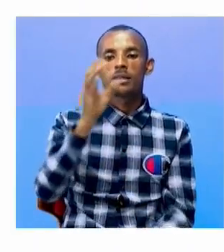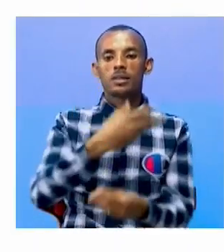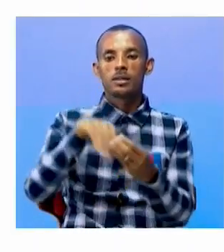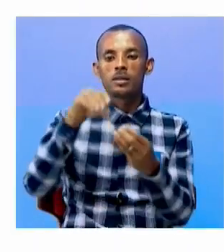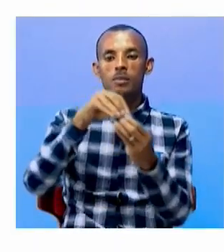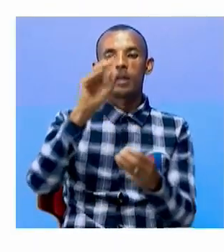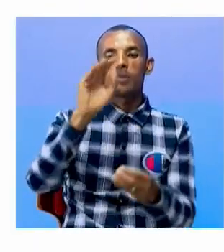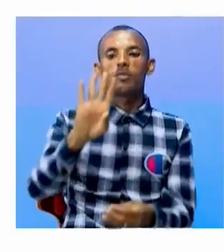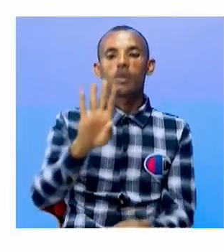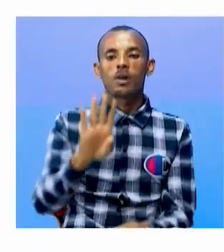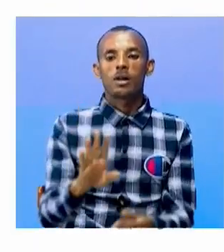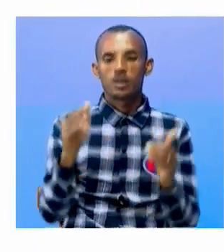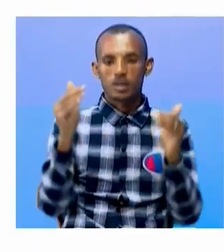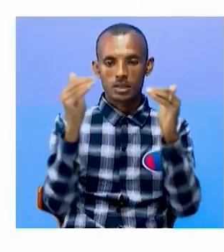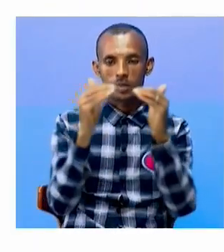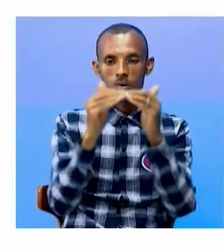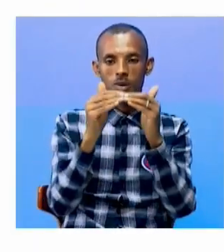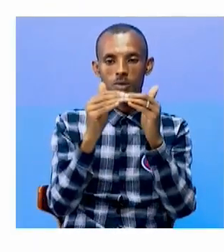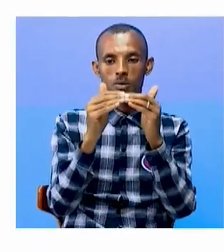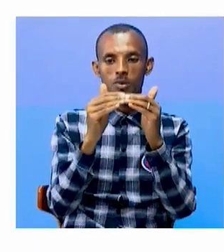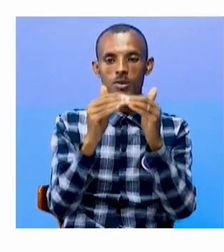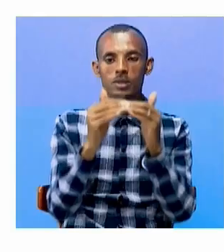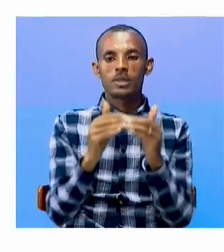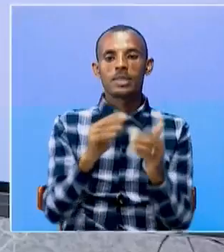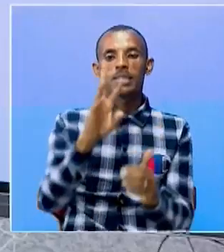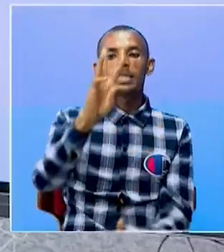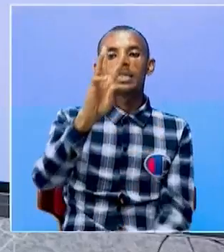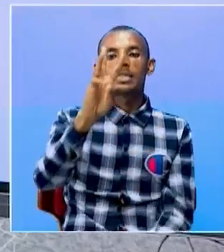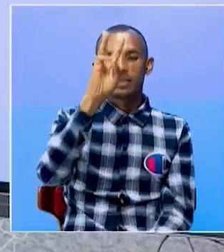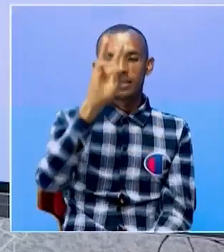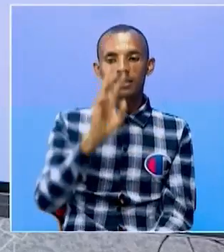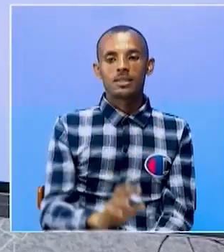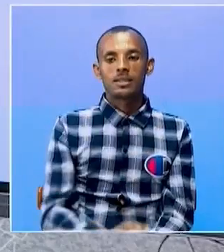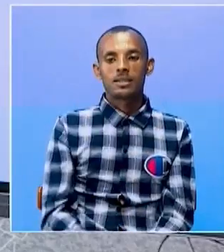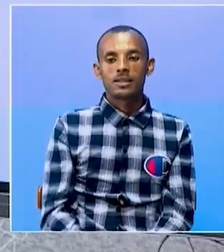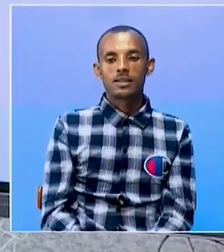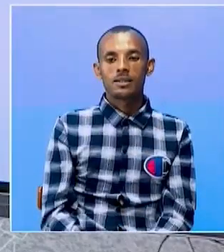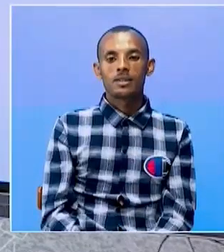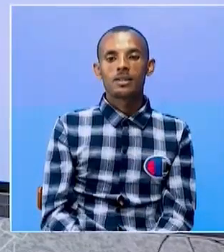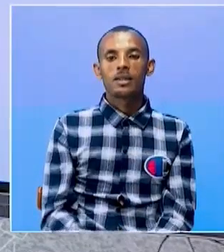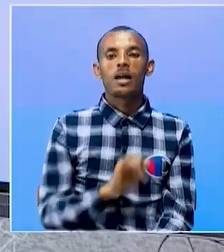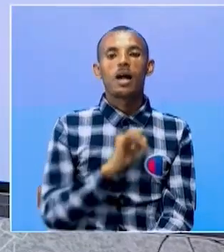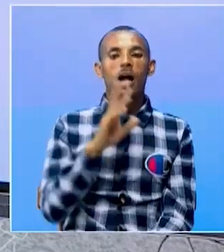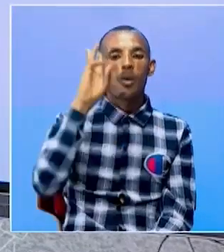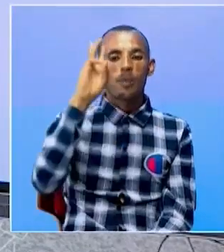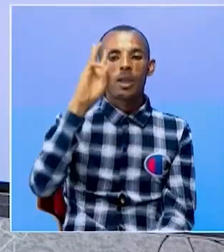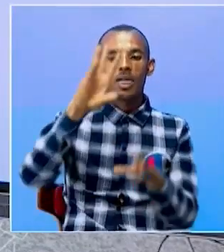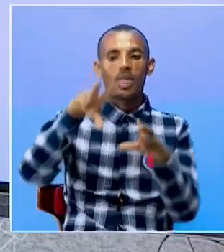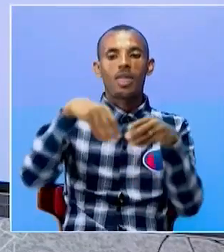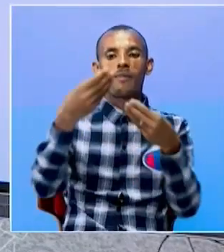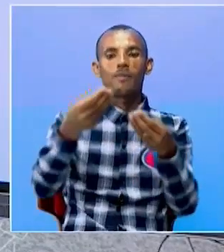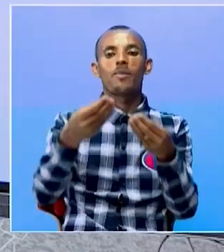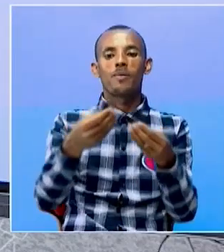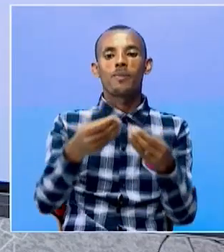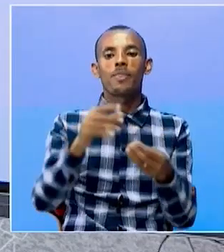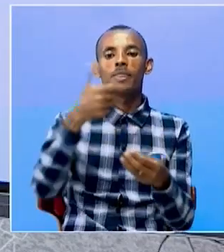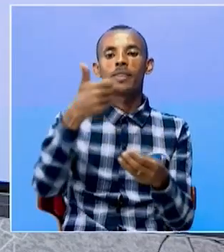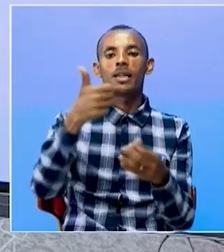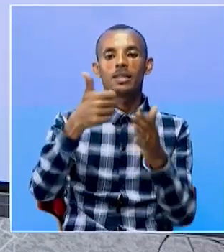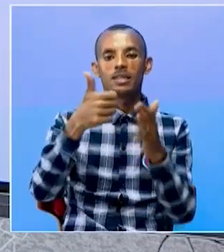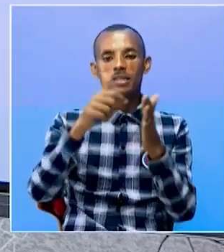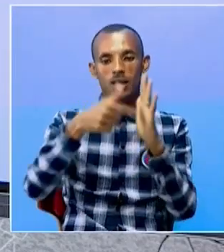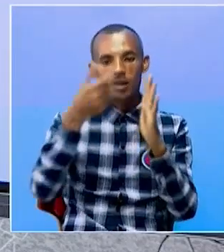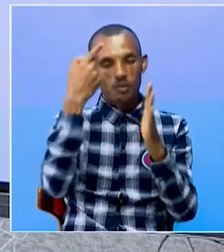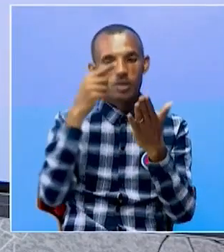4 is equal to 6. I will give you 10 seconds for this